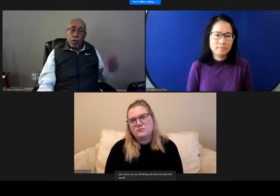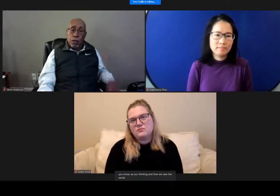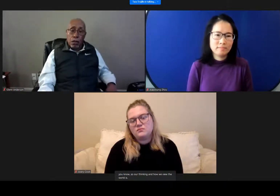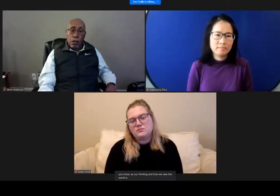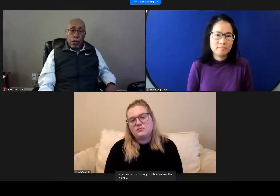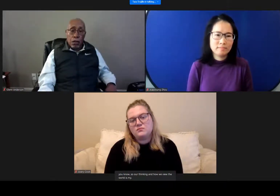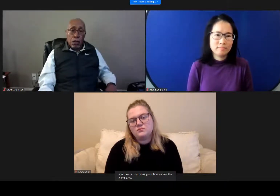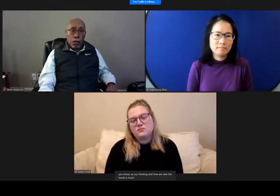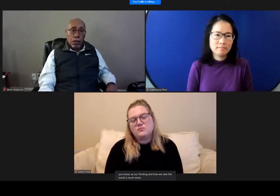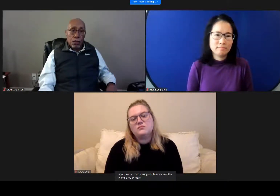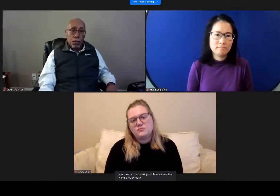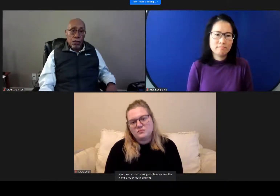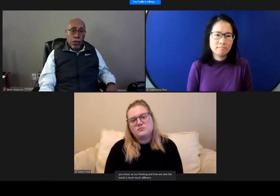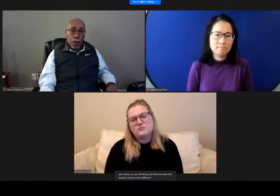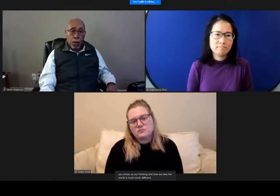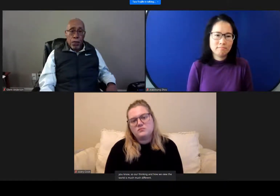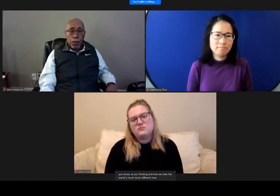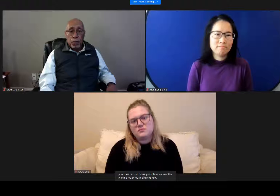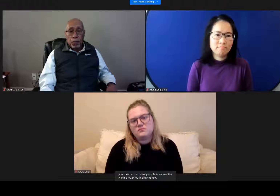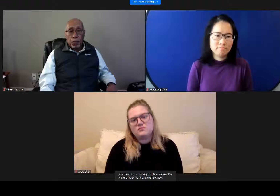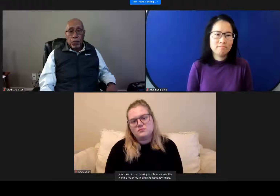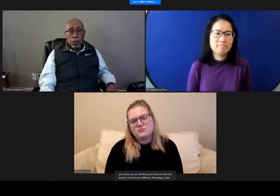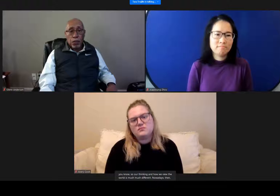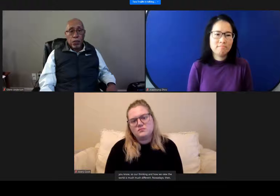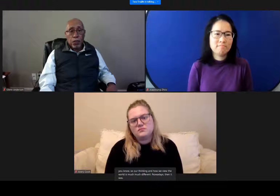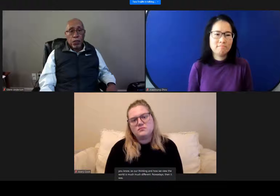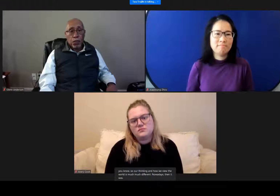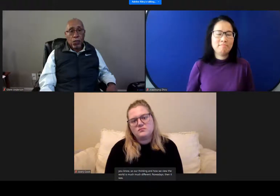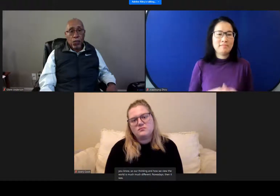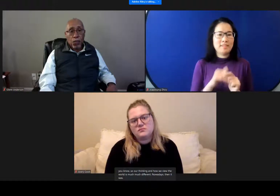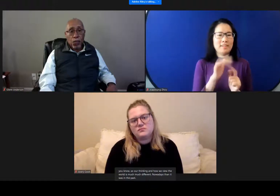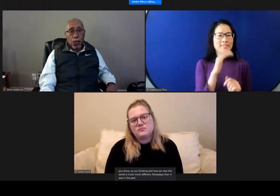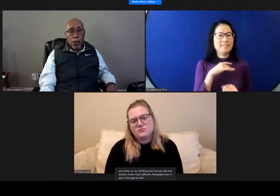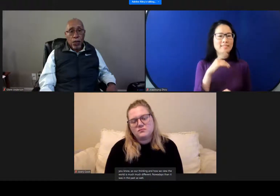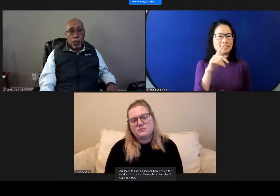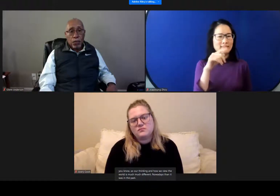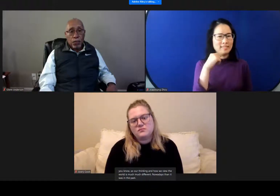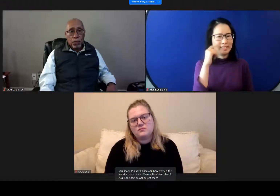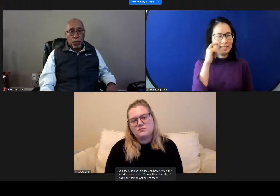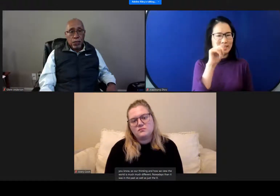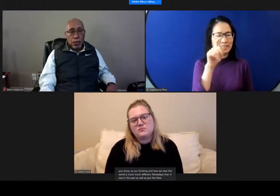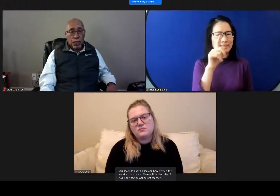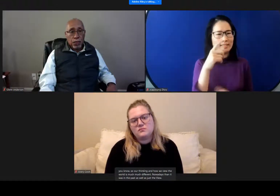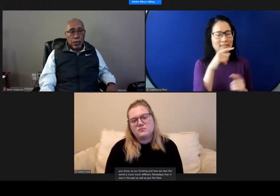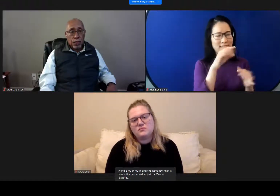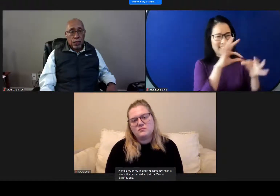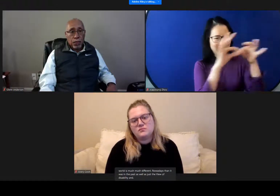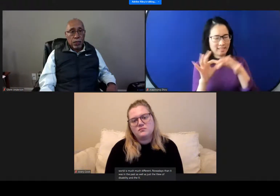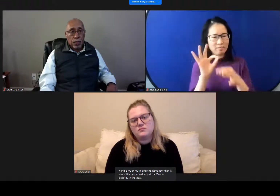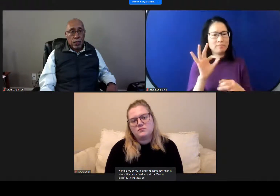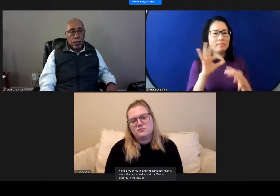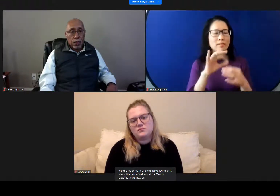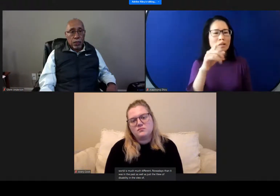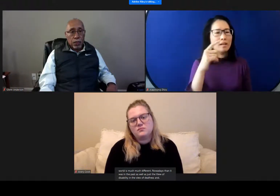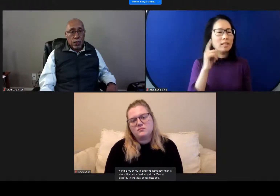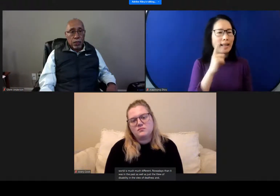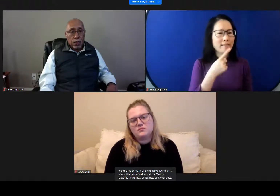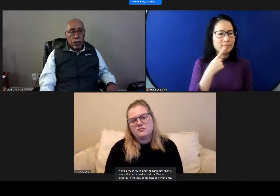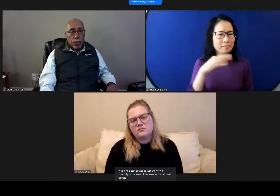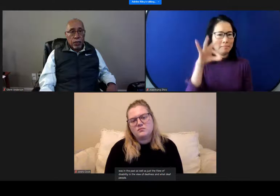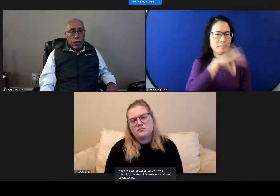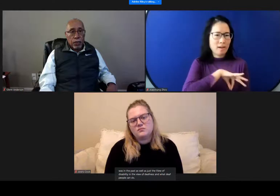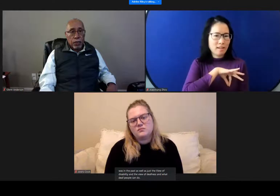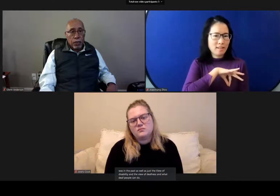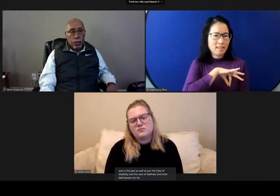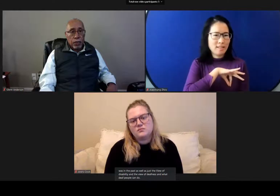is much, much different nowadays than it was in the past. As well as just the view of disability and the view of deafness and what deaf people can